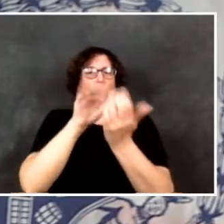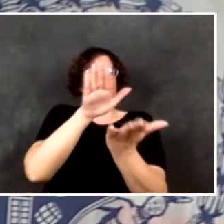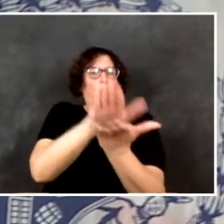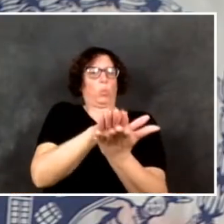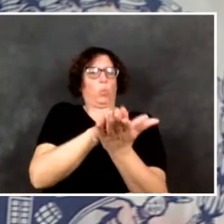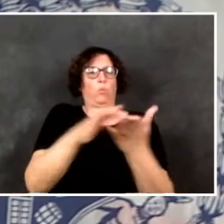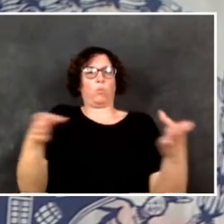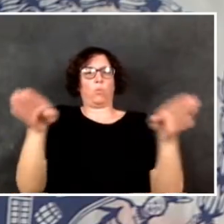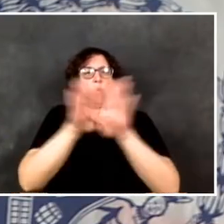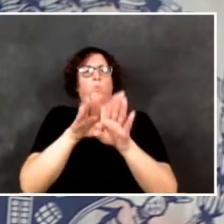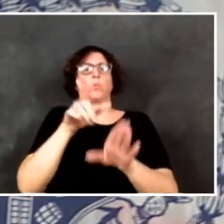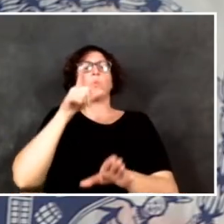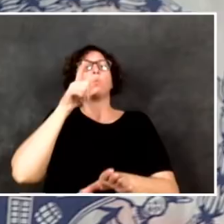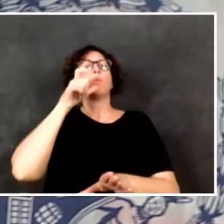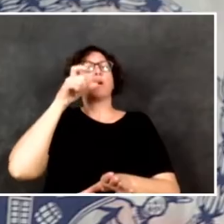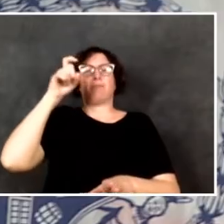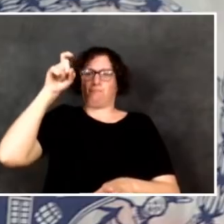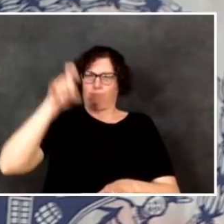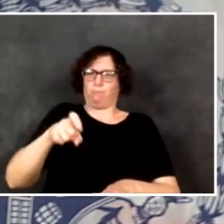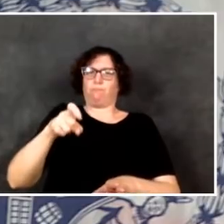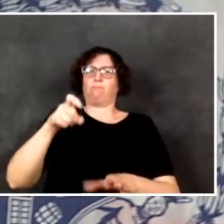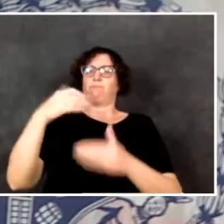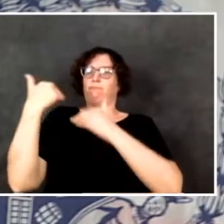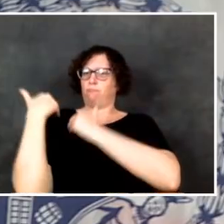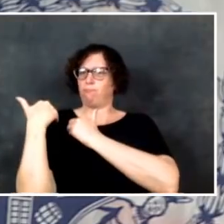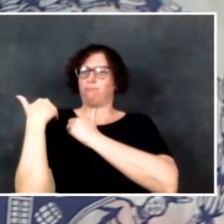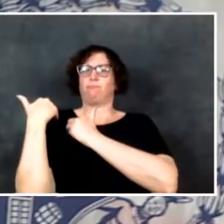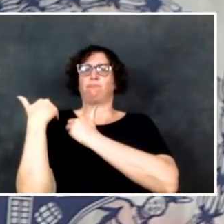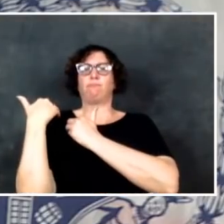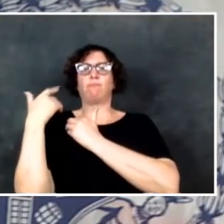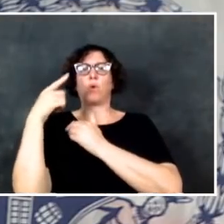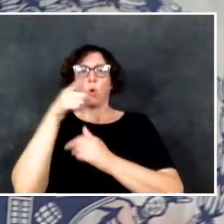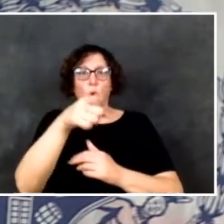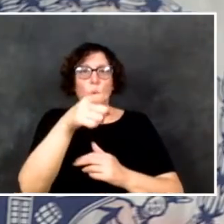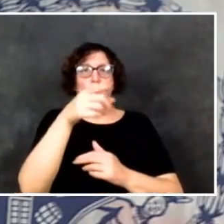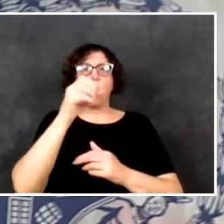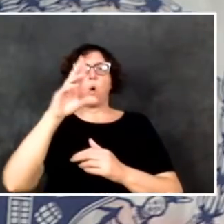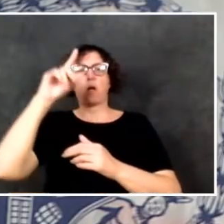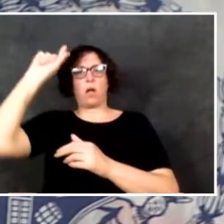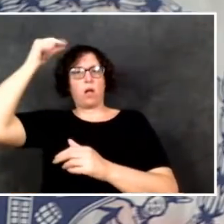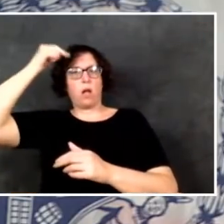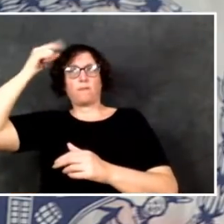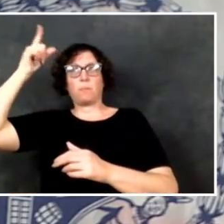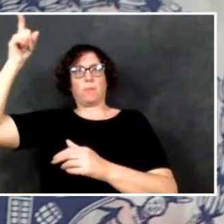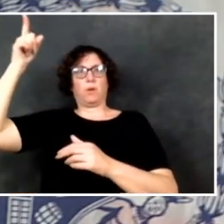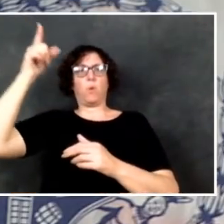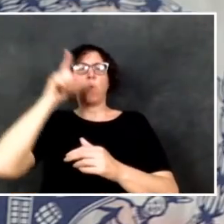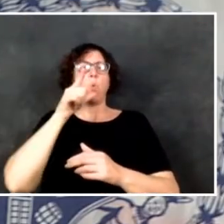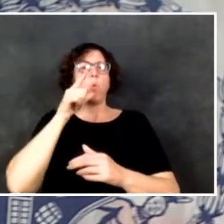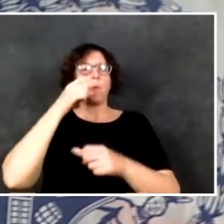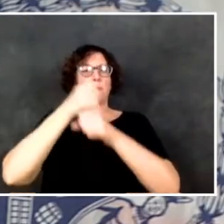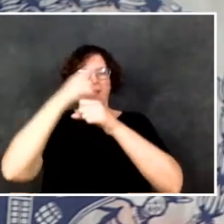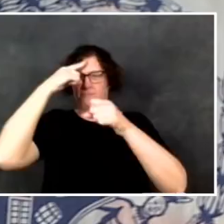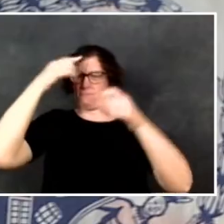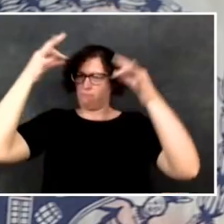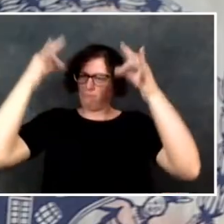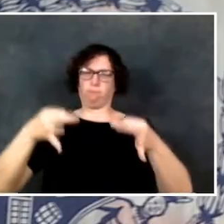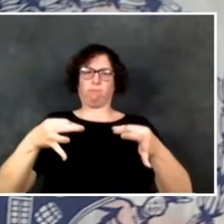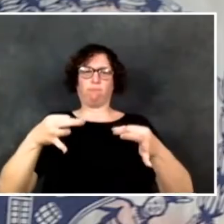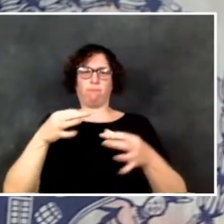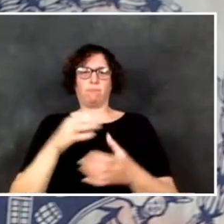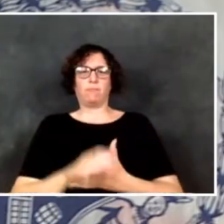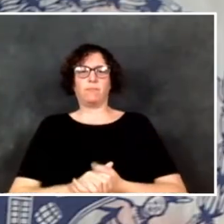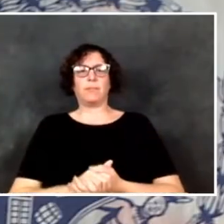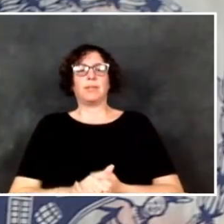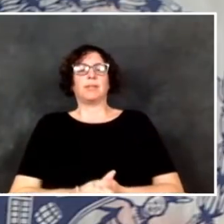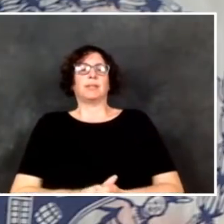think confusing to a lot of New Yorkers who were hearing something from you yesterday and then something different from the governor. Roger, thank